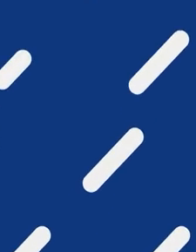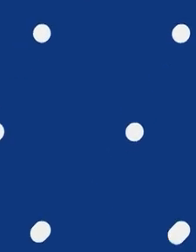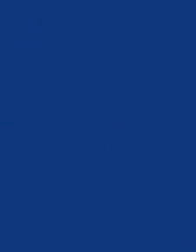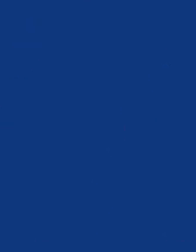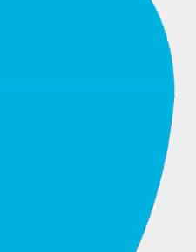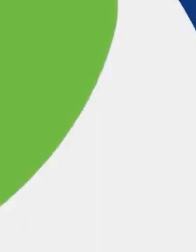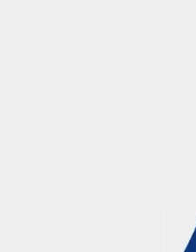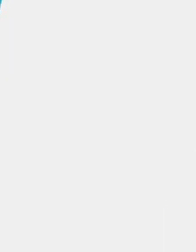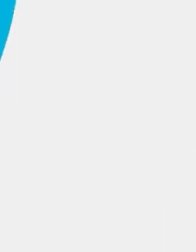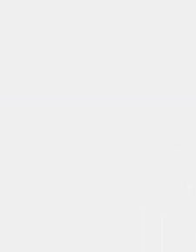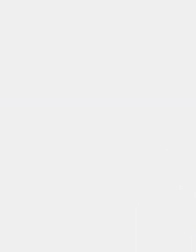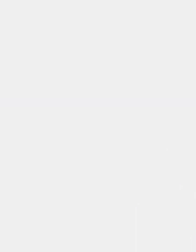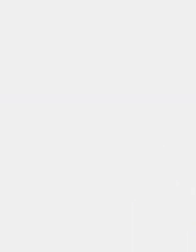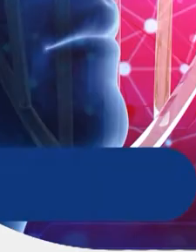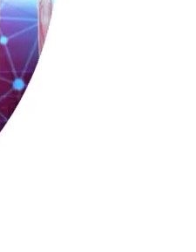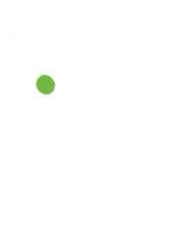Thank you.